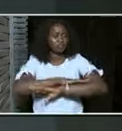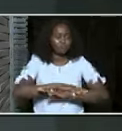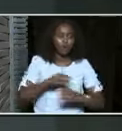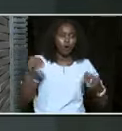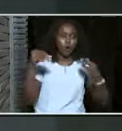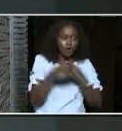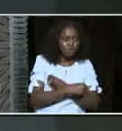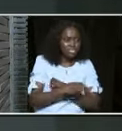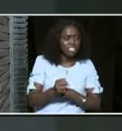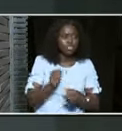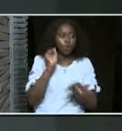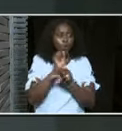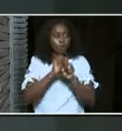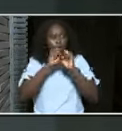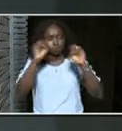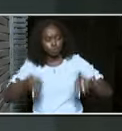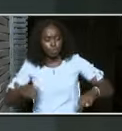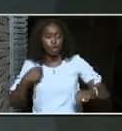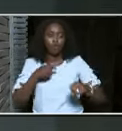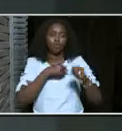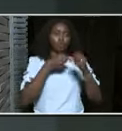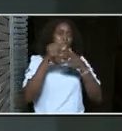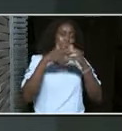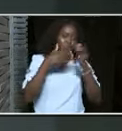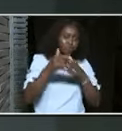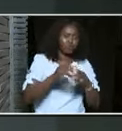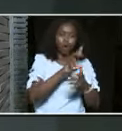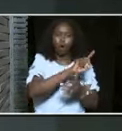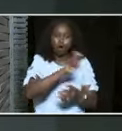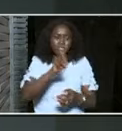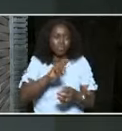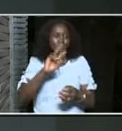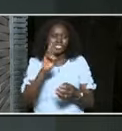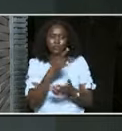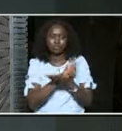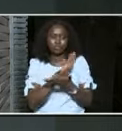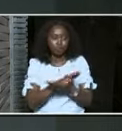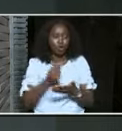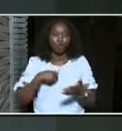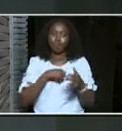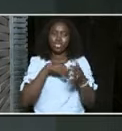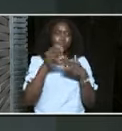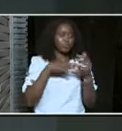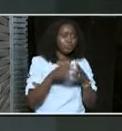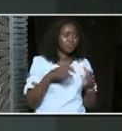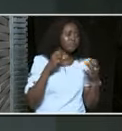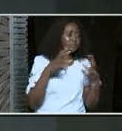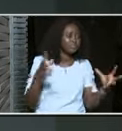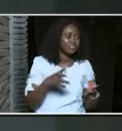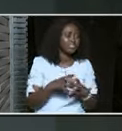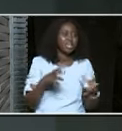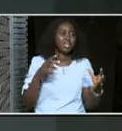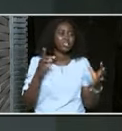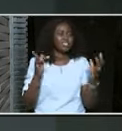offices, workshops. We built hundreds of secondary schools. We built 44 technical schools. We